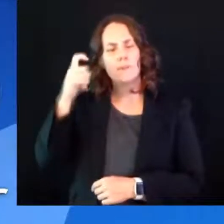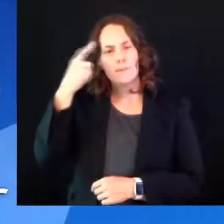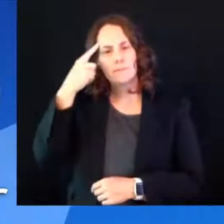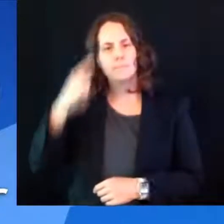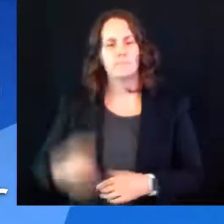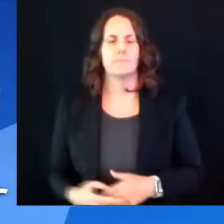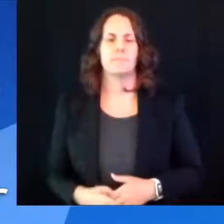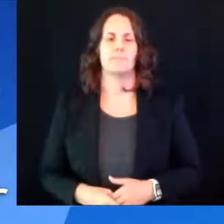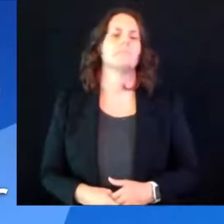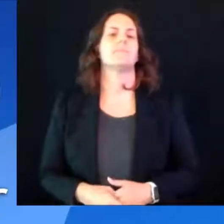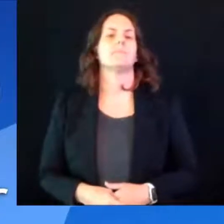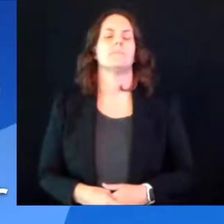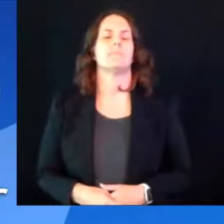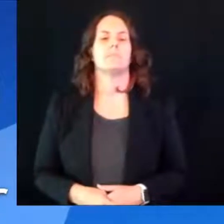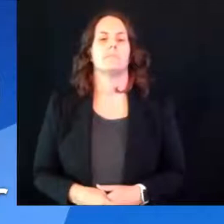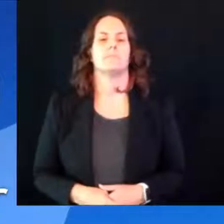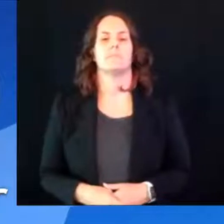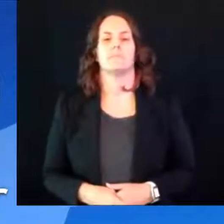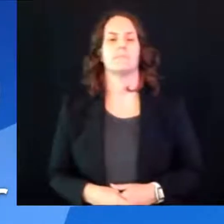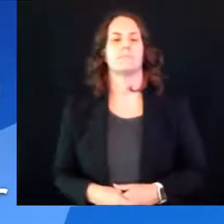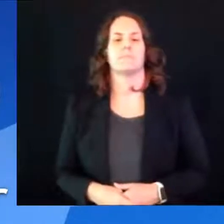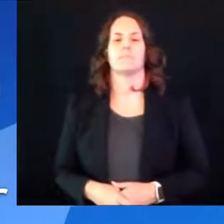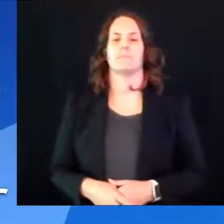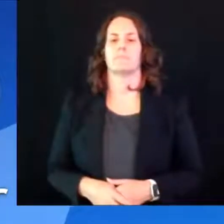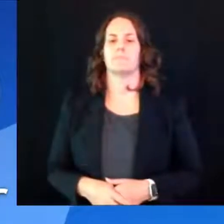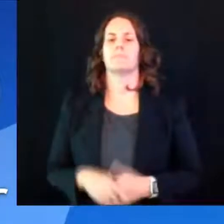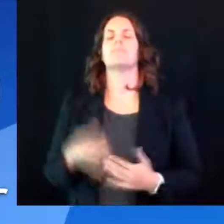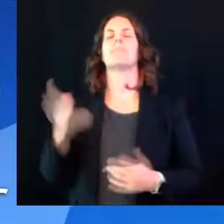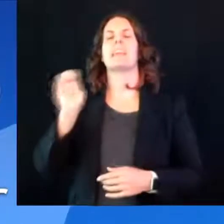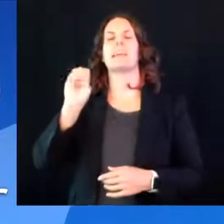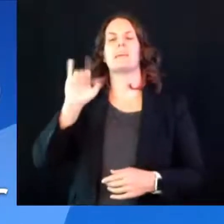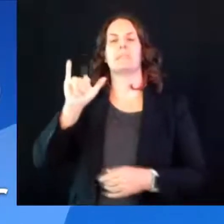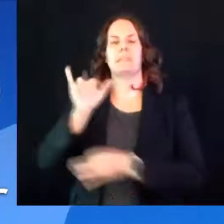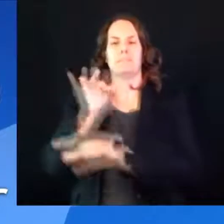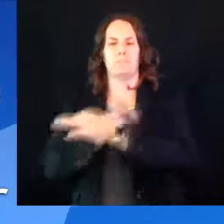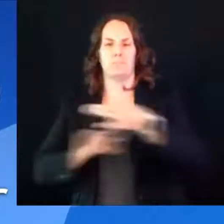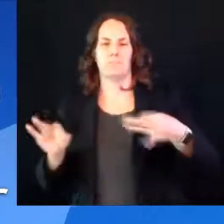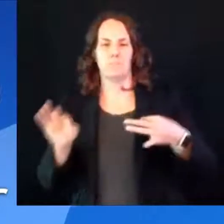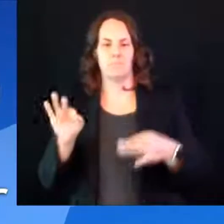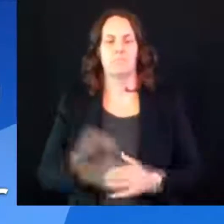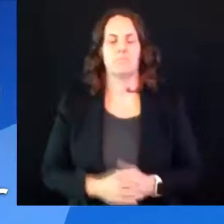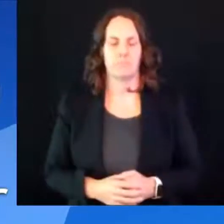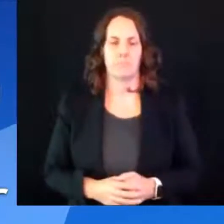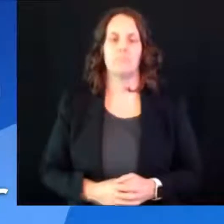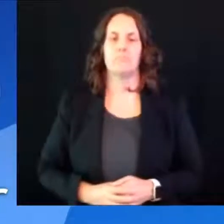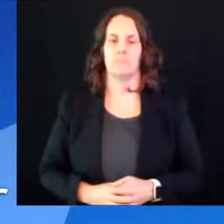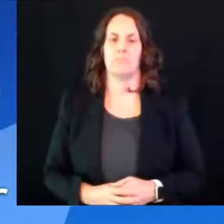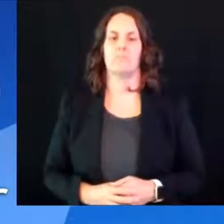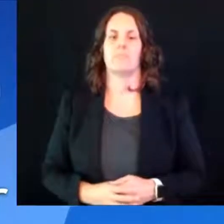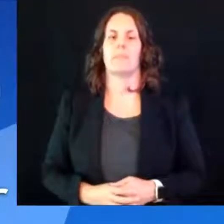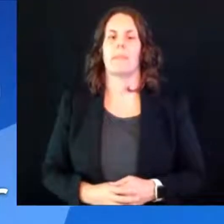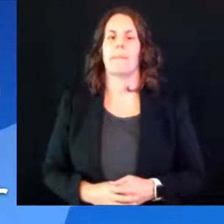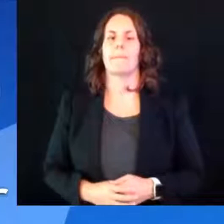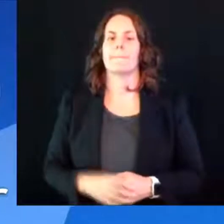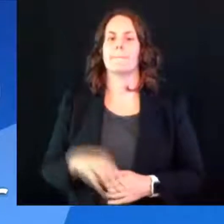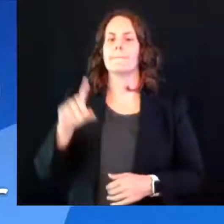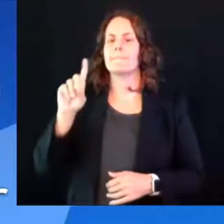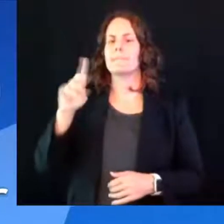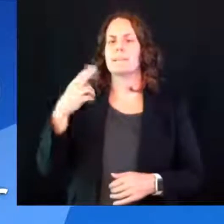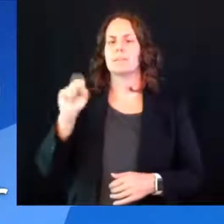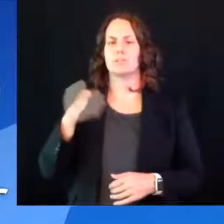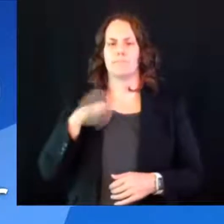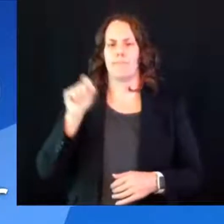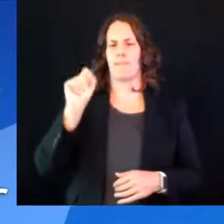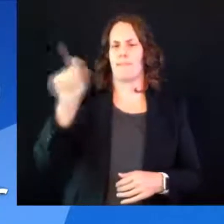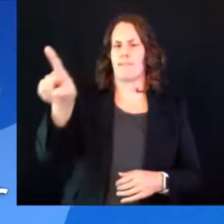Hi, this is Emily from WKOW. Thanks for doing this call. I have a question for DHS. Some county public health